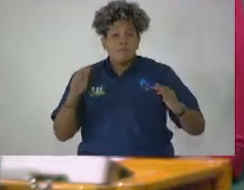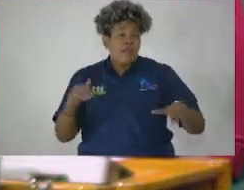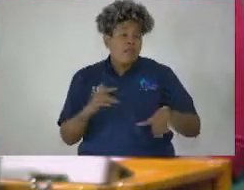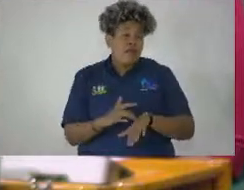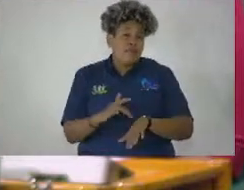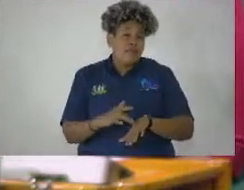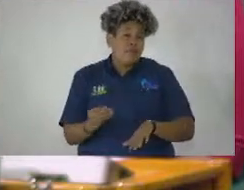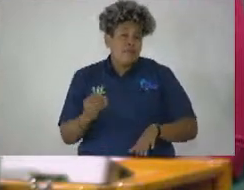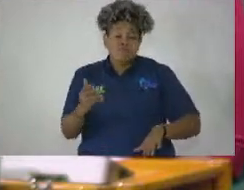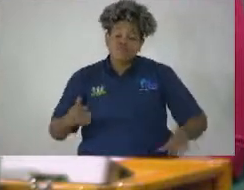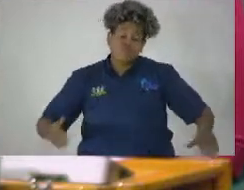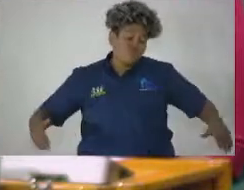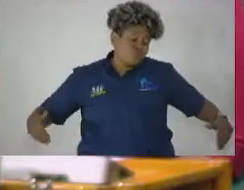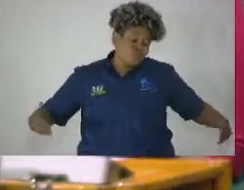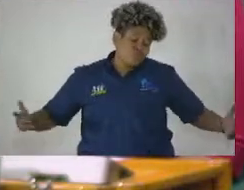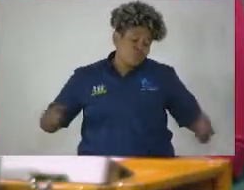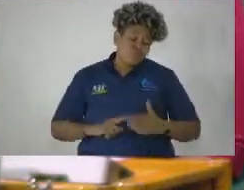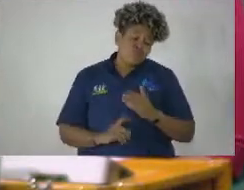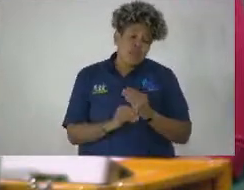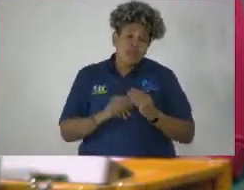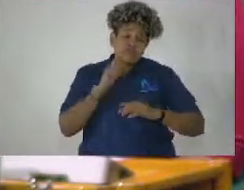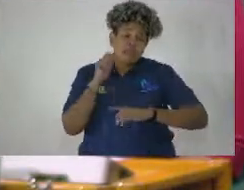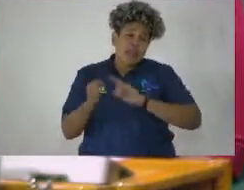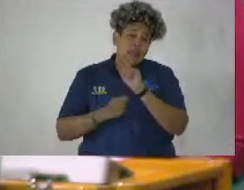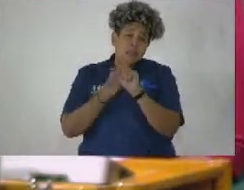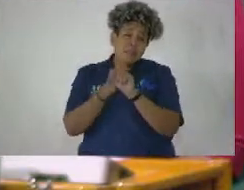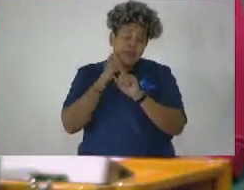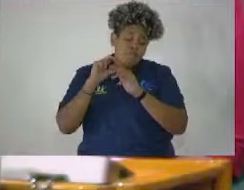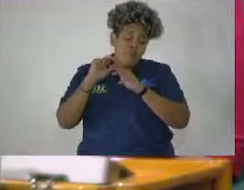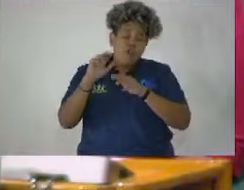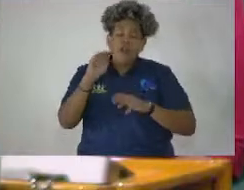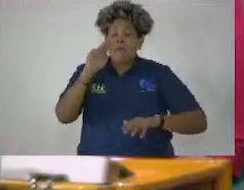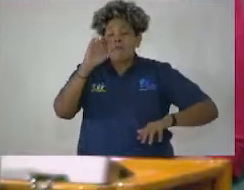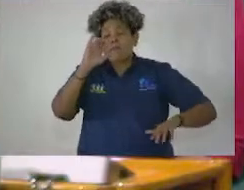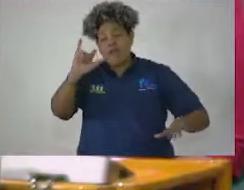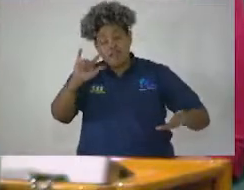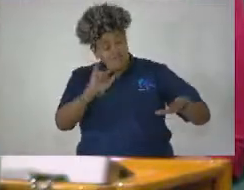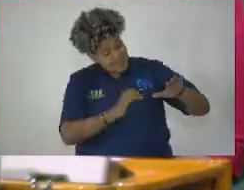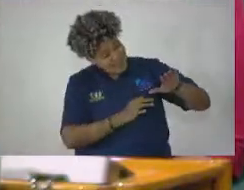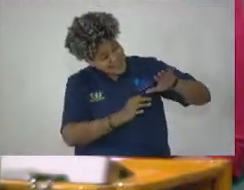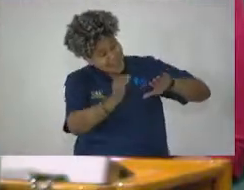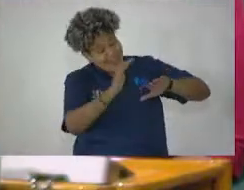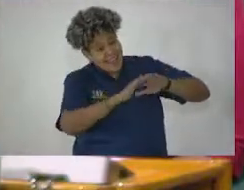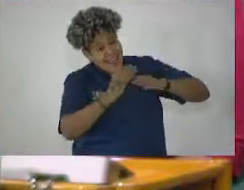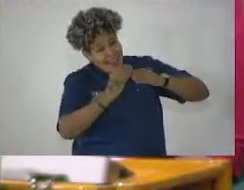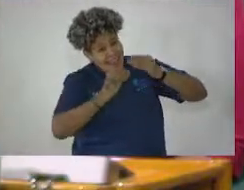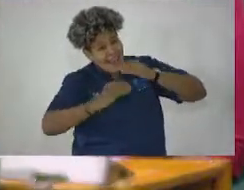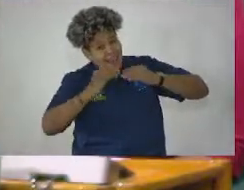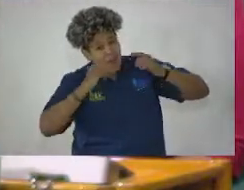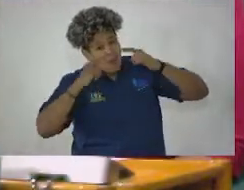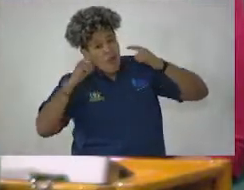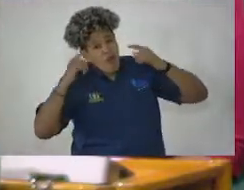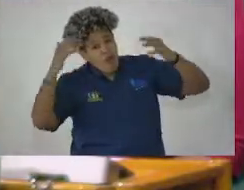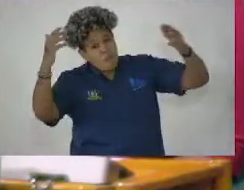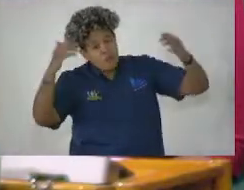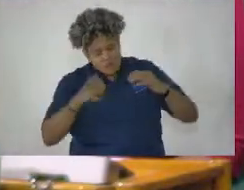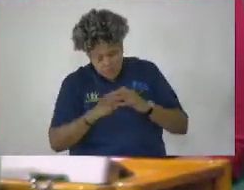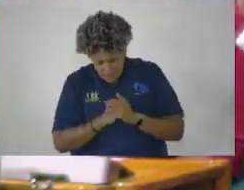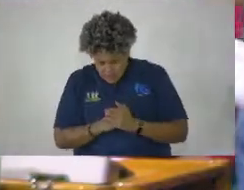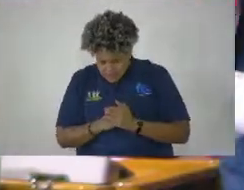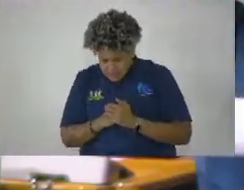available, was the impact of Hurricane Beryl on economic output.